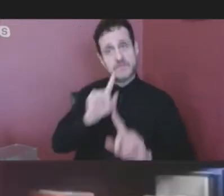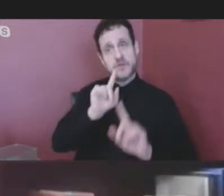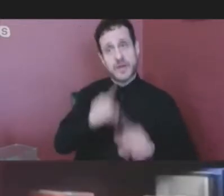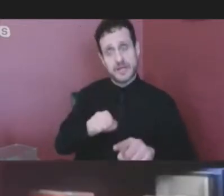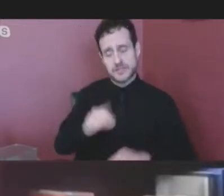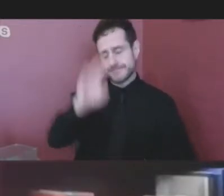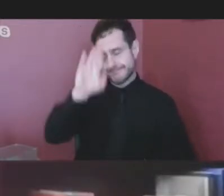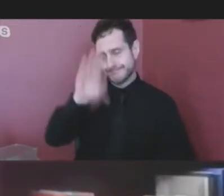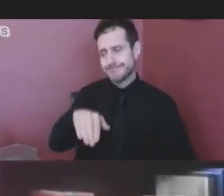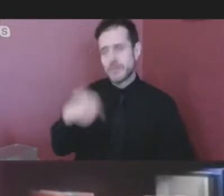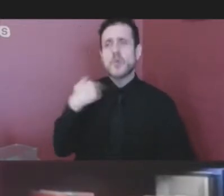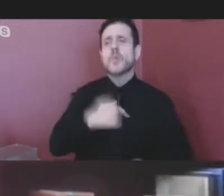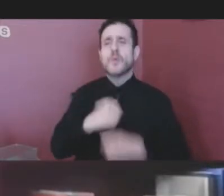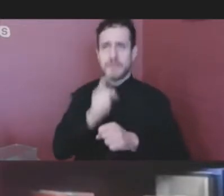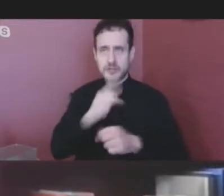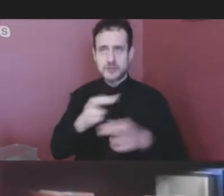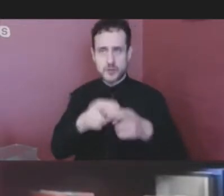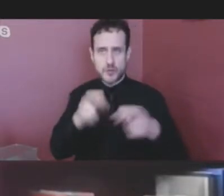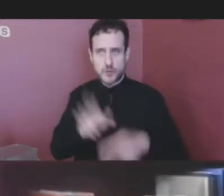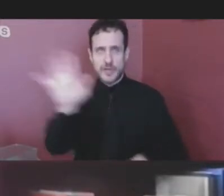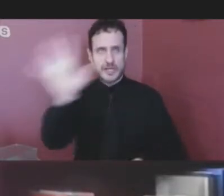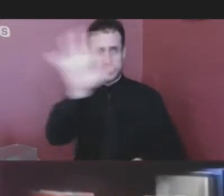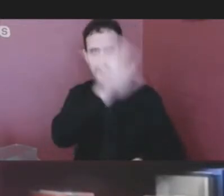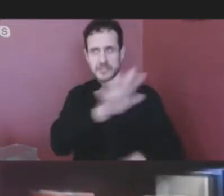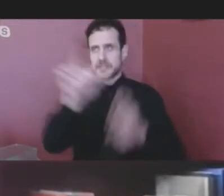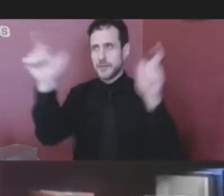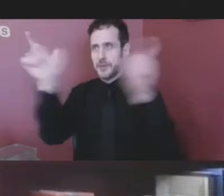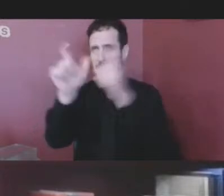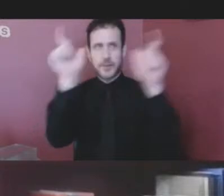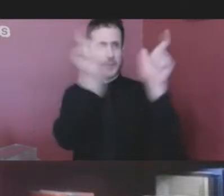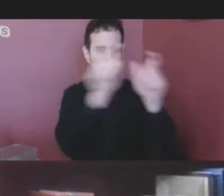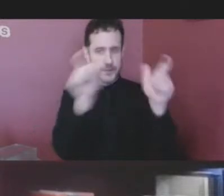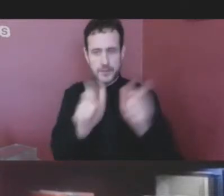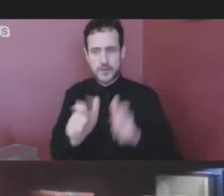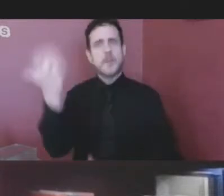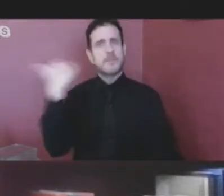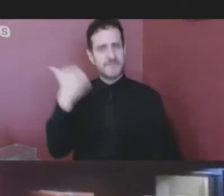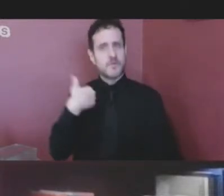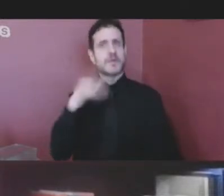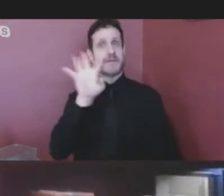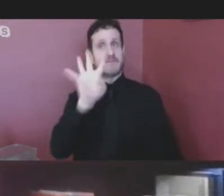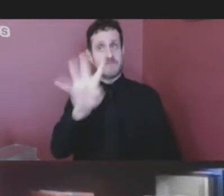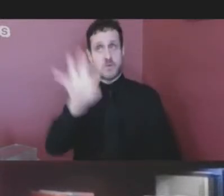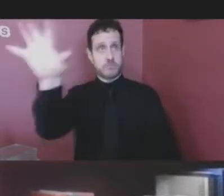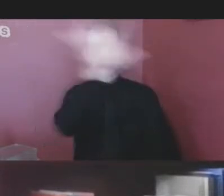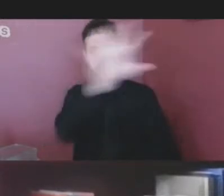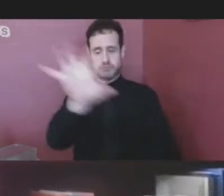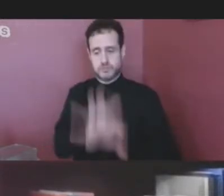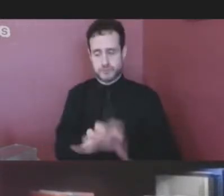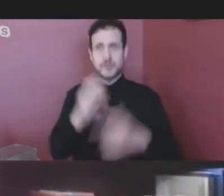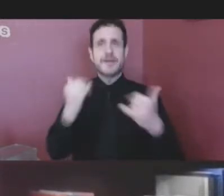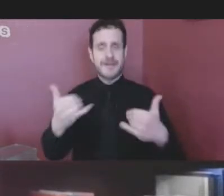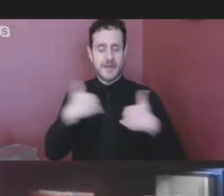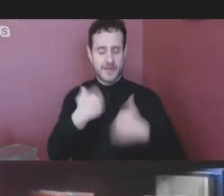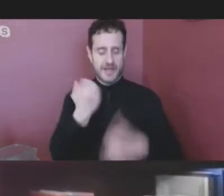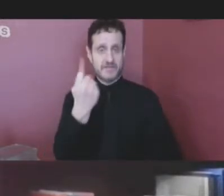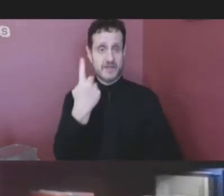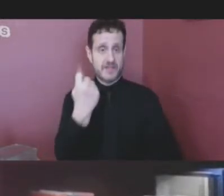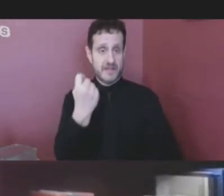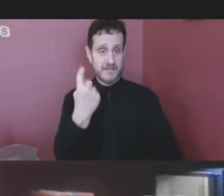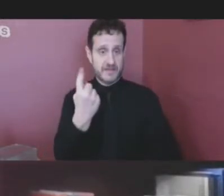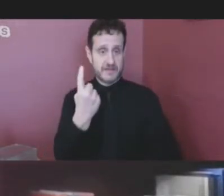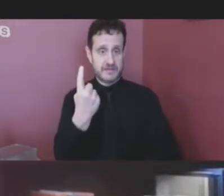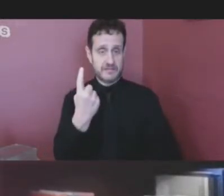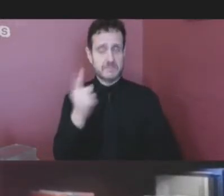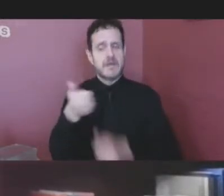that these regions have actually gotten smaller over time. We had 4 regions in the state of Illinois. We now have 11. They